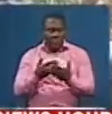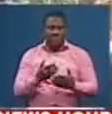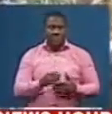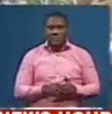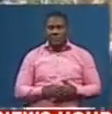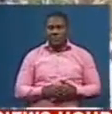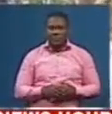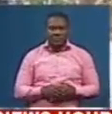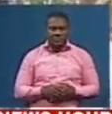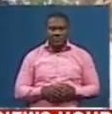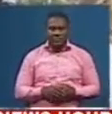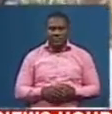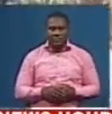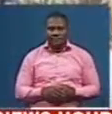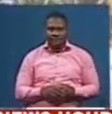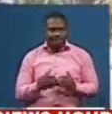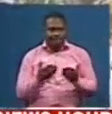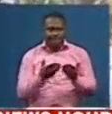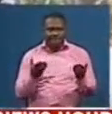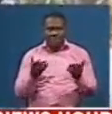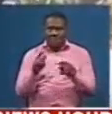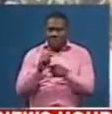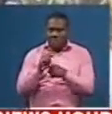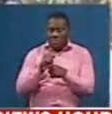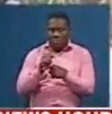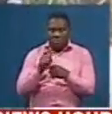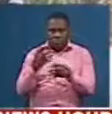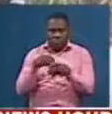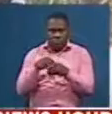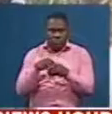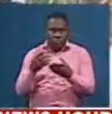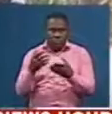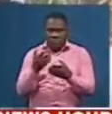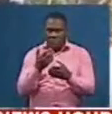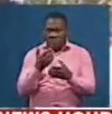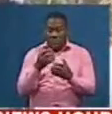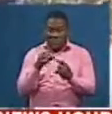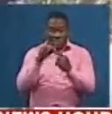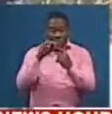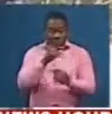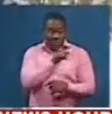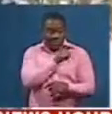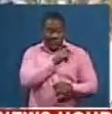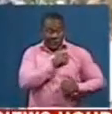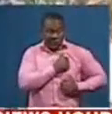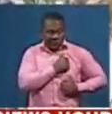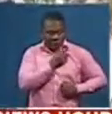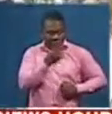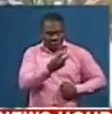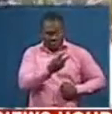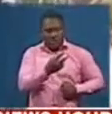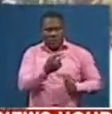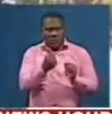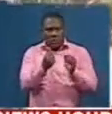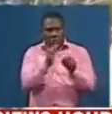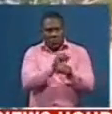This is a training exercise involving the responding agencies, especially the police and the military, that work